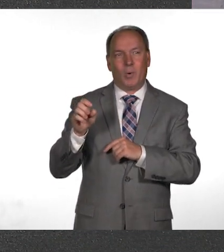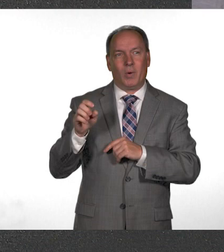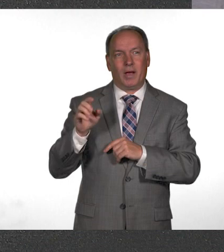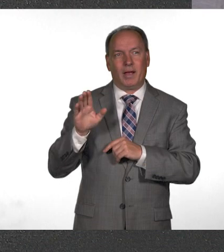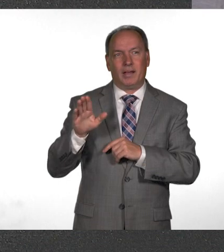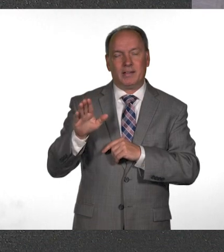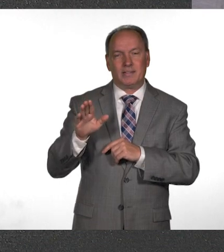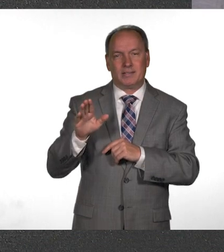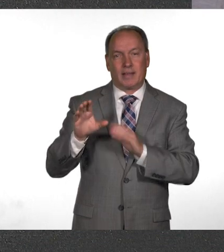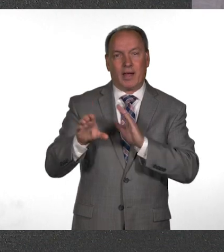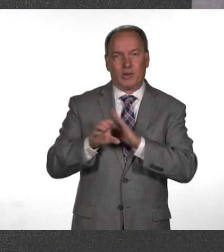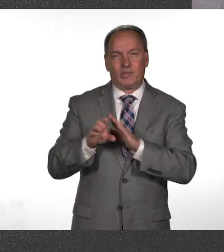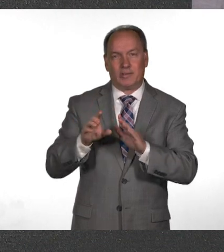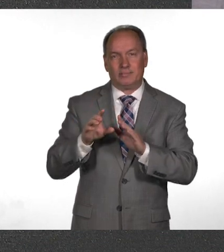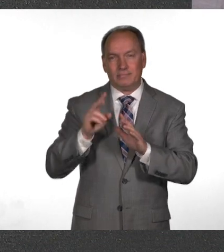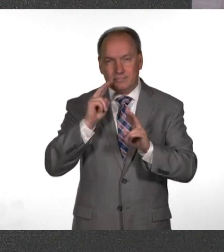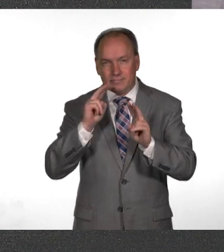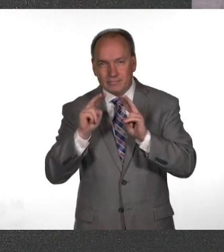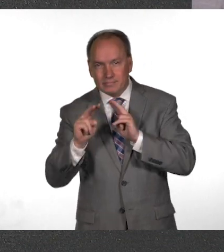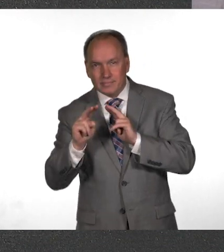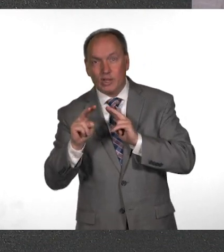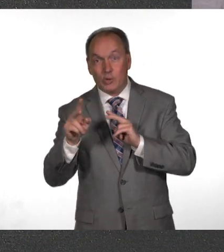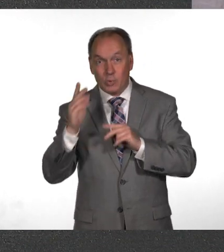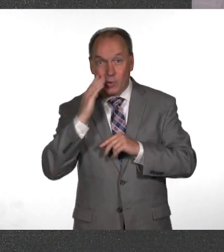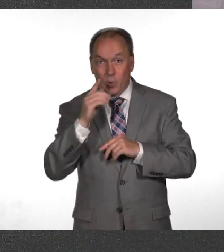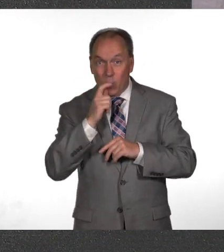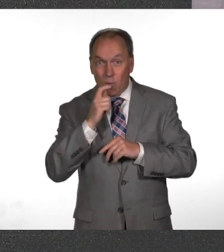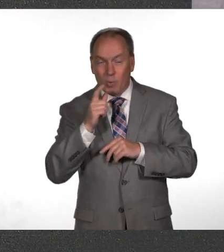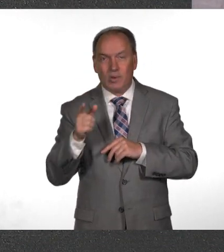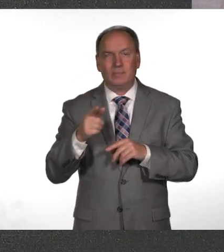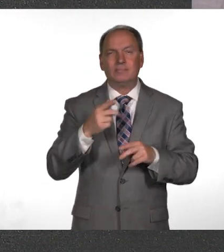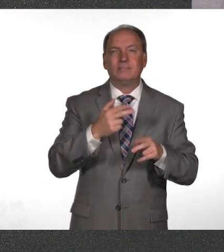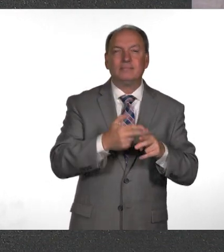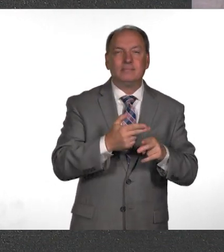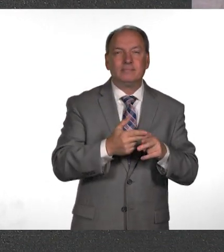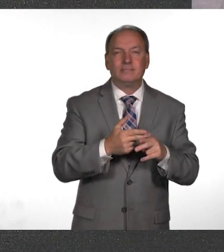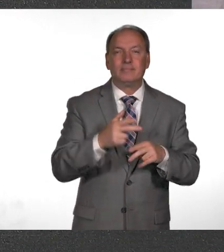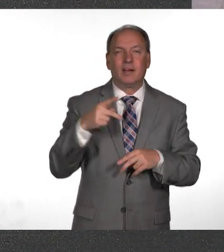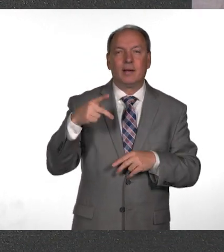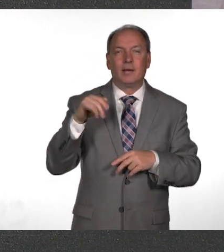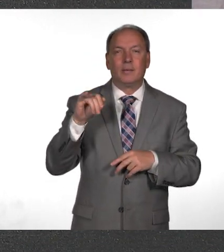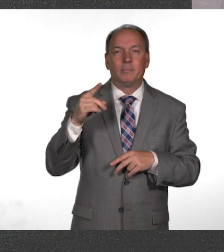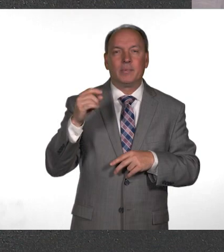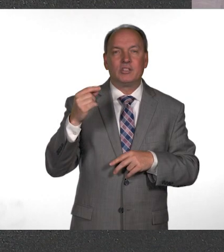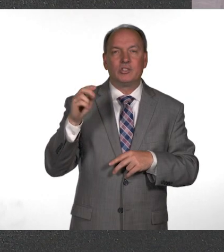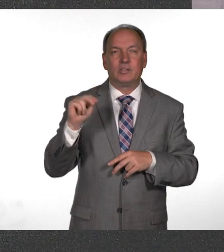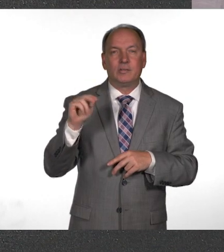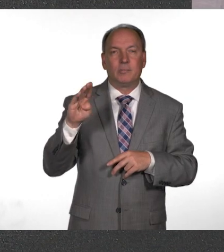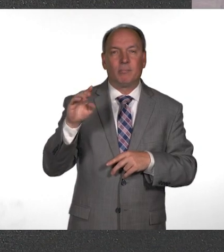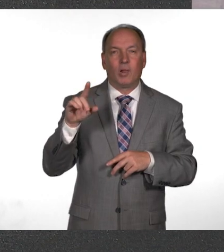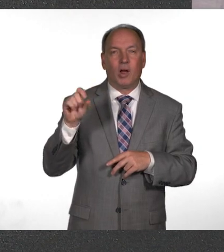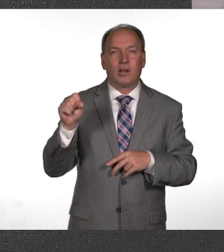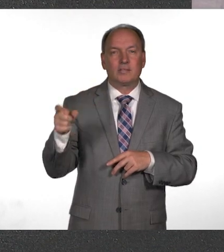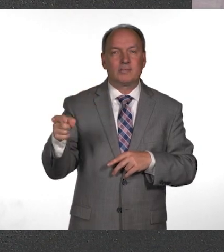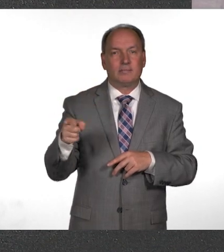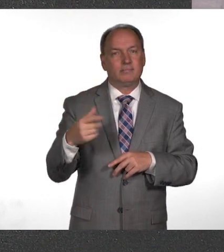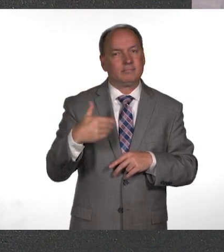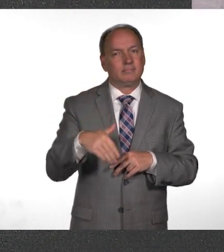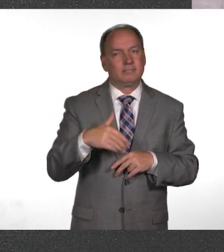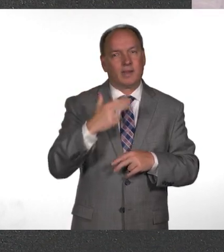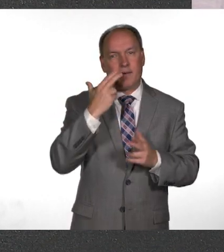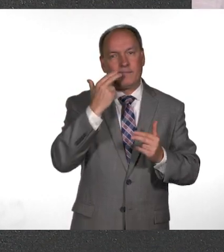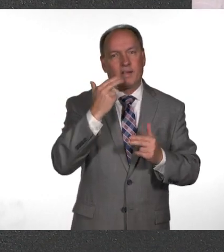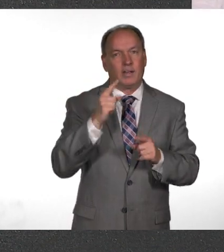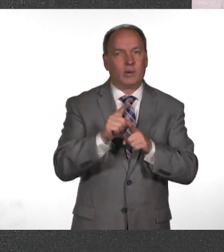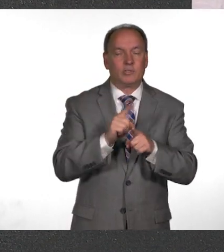is? Go check out pigeon books at the library. They are really funny